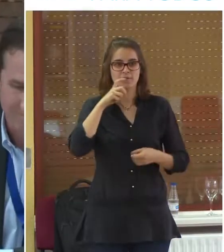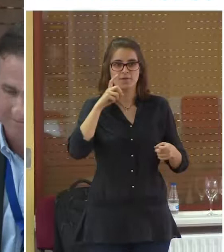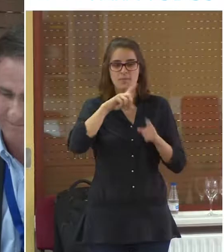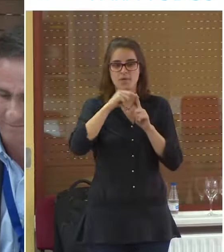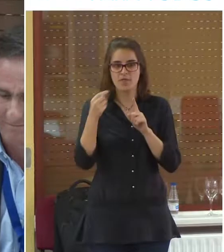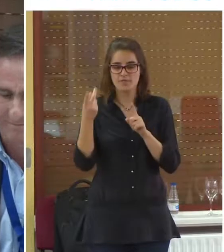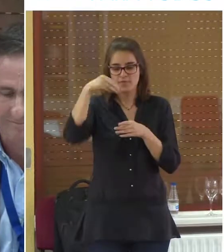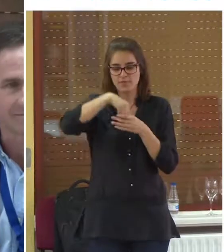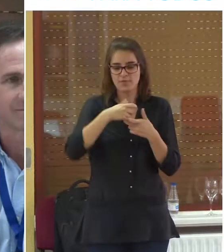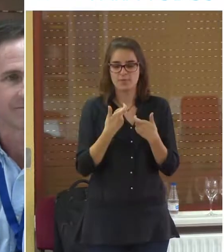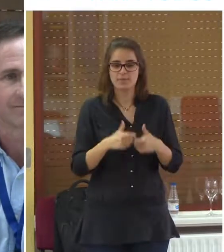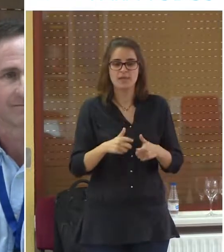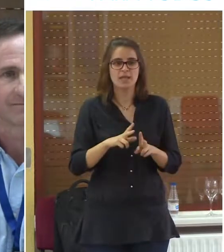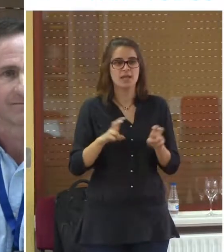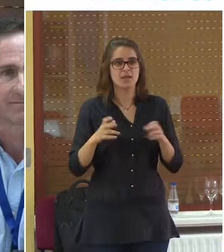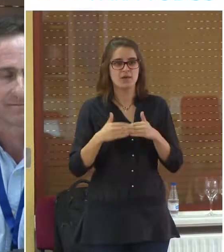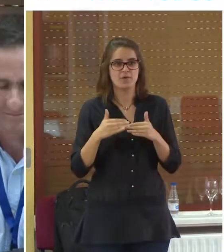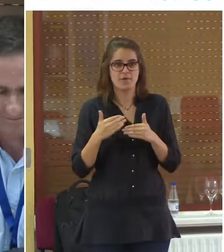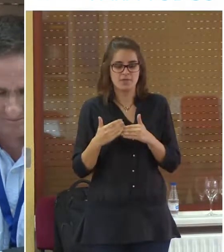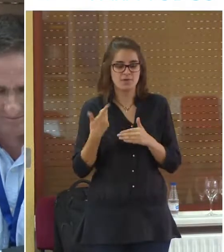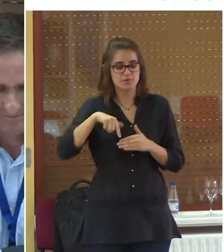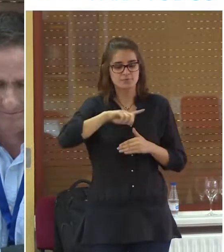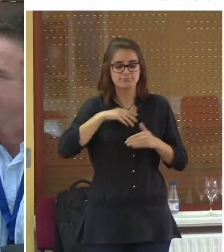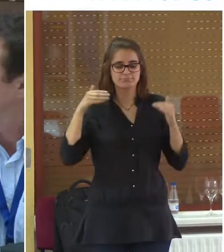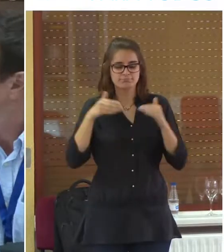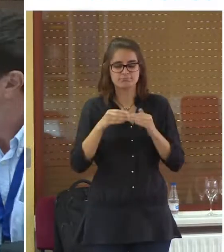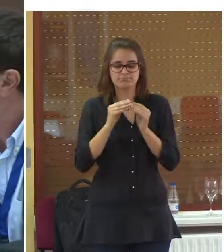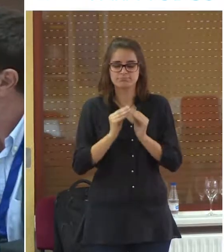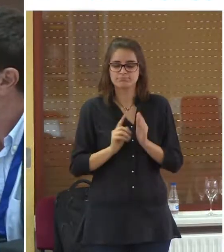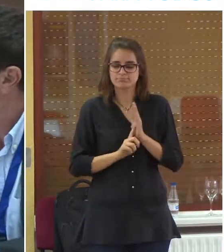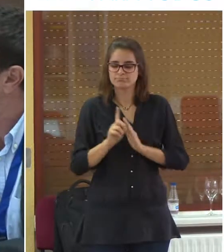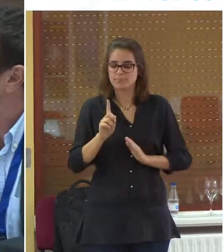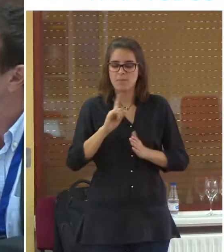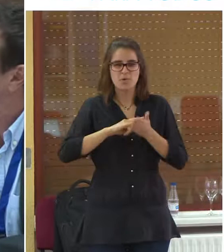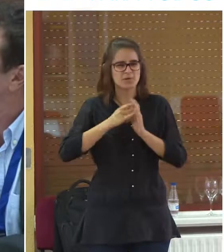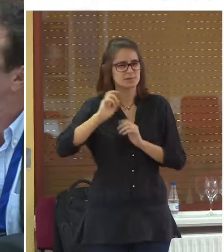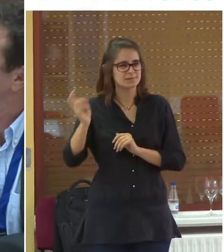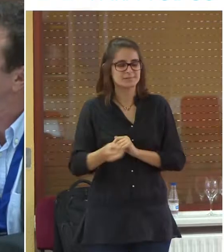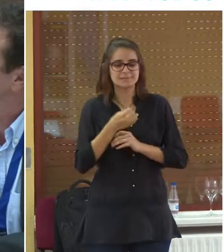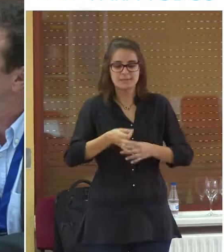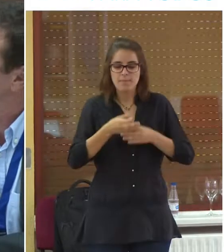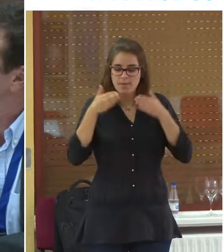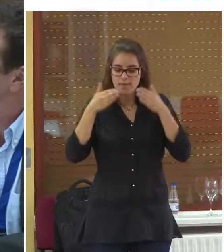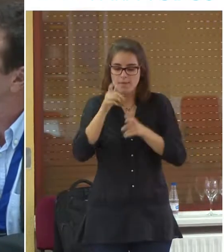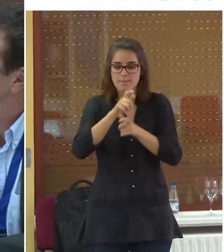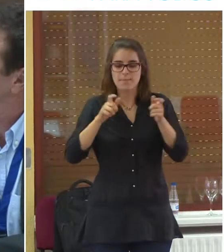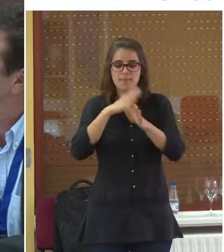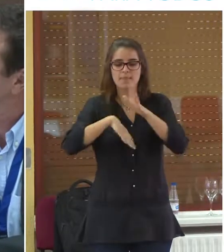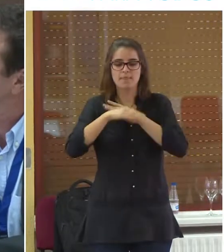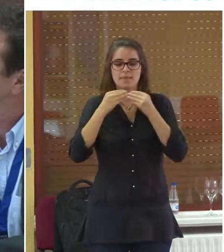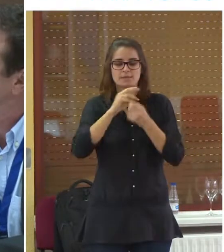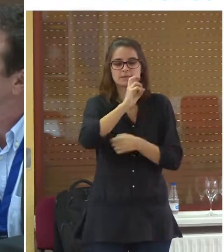they said before, I work for the innovation department at the Vodafone Foundation in different projects for people